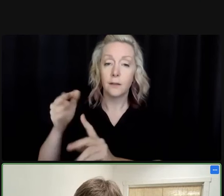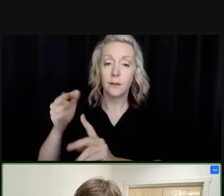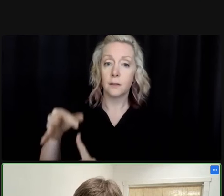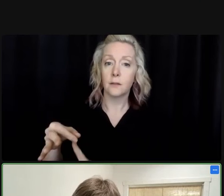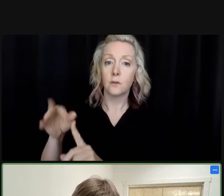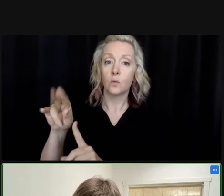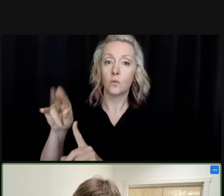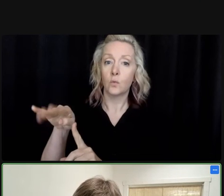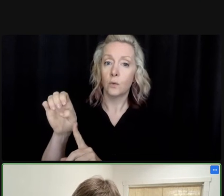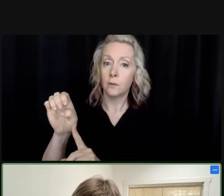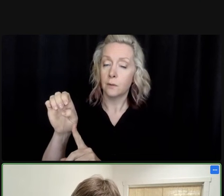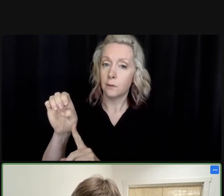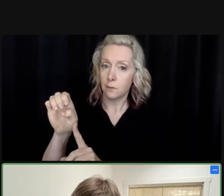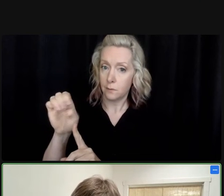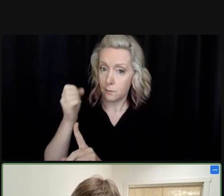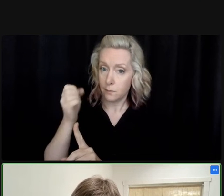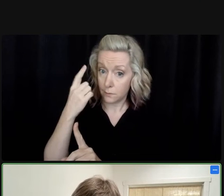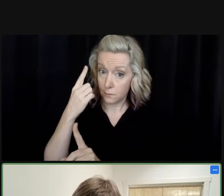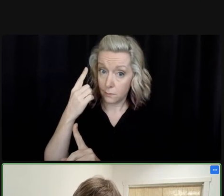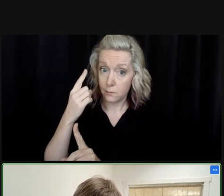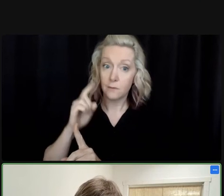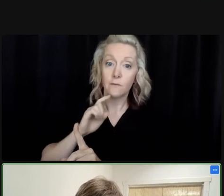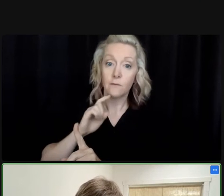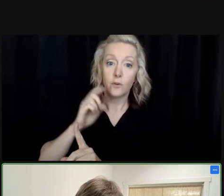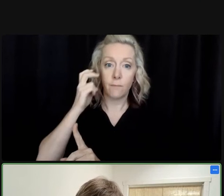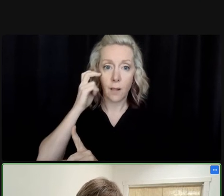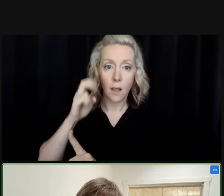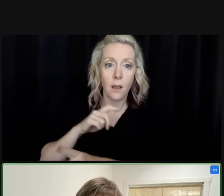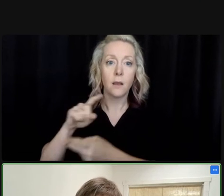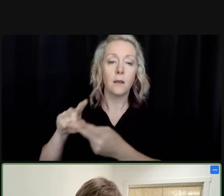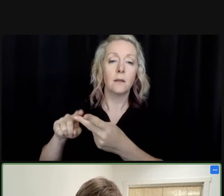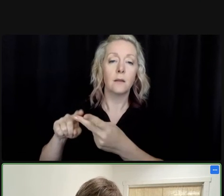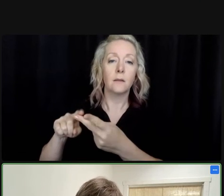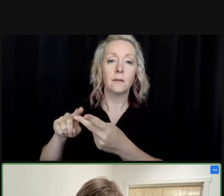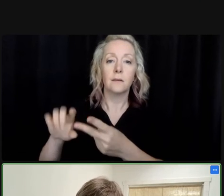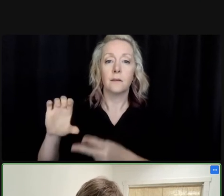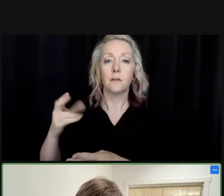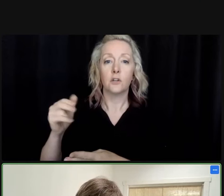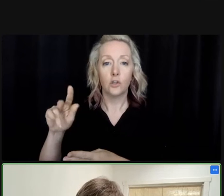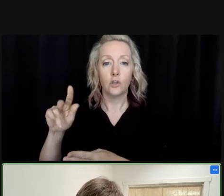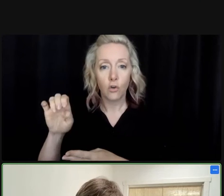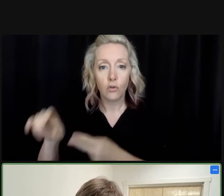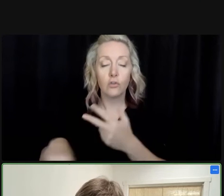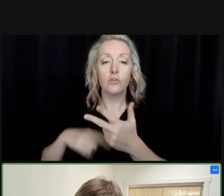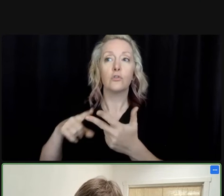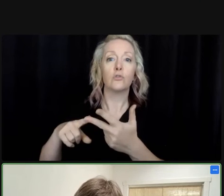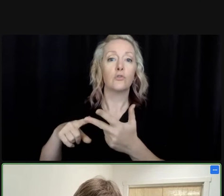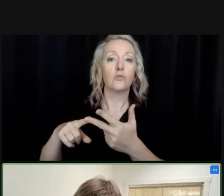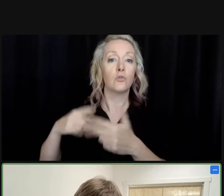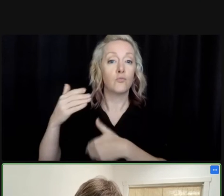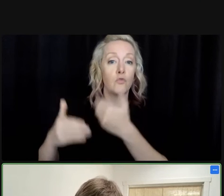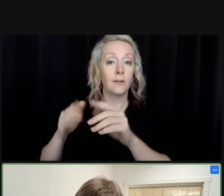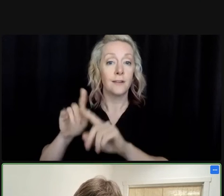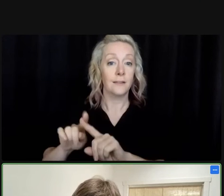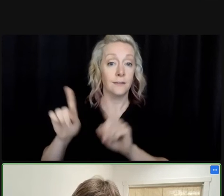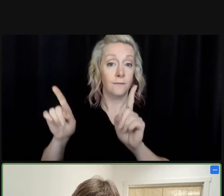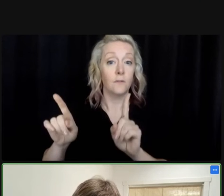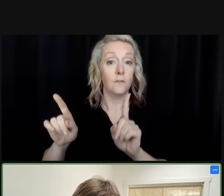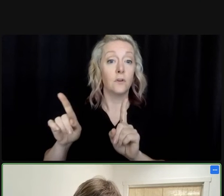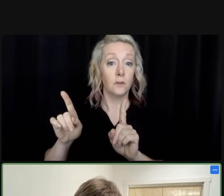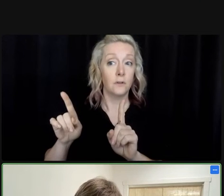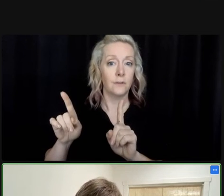individuals who are deaf blind or have charge syndrome or have processing differences like that we